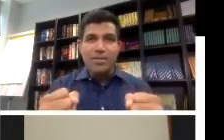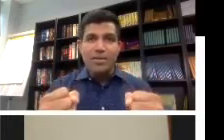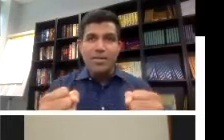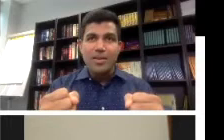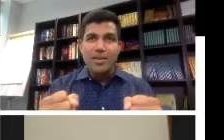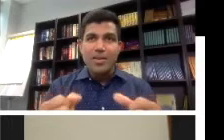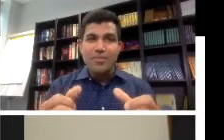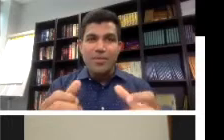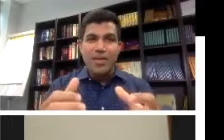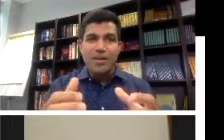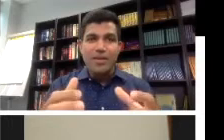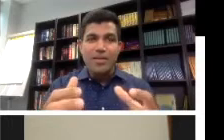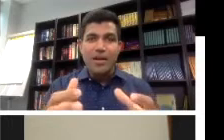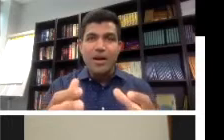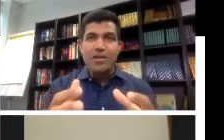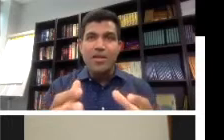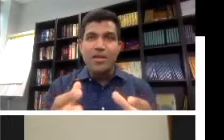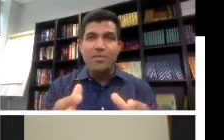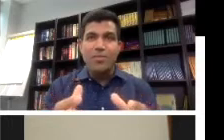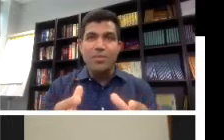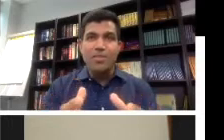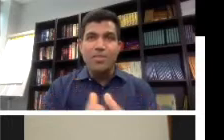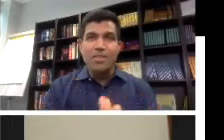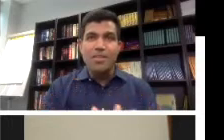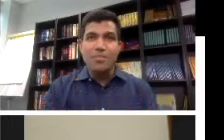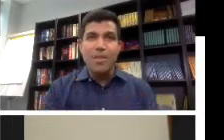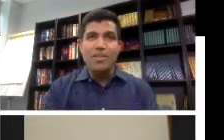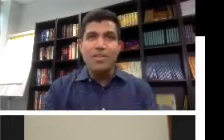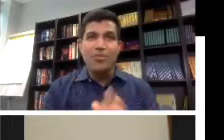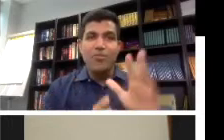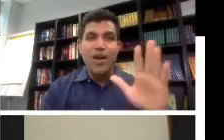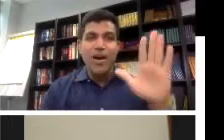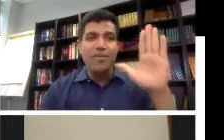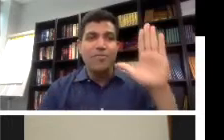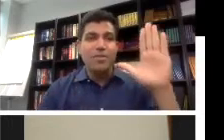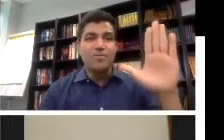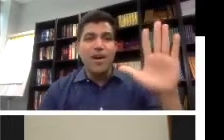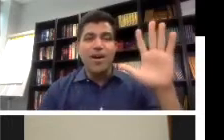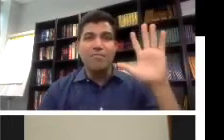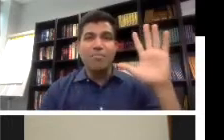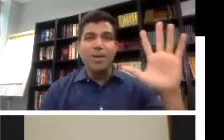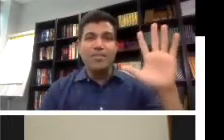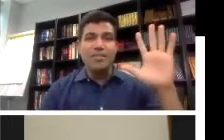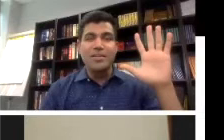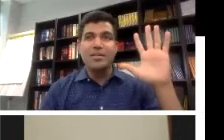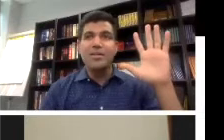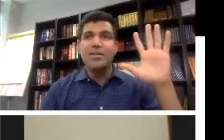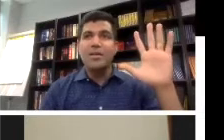inheritance, the gift that God gave to us. Jesus said in Matthew 5, verse 5,